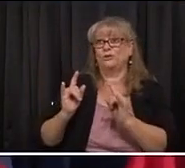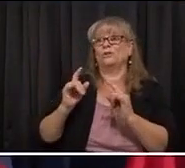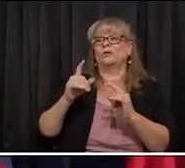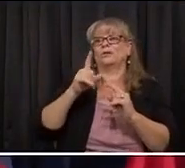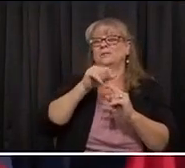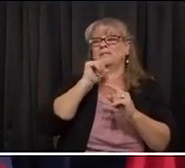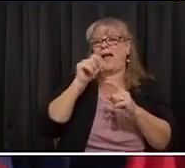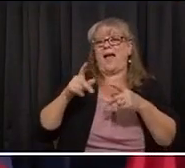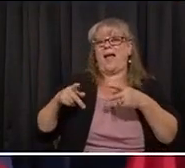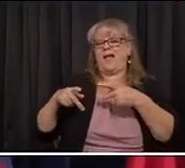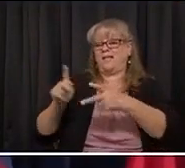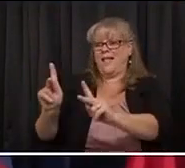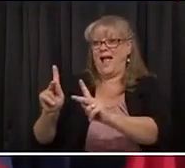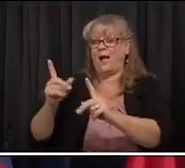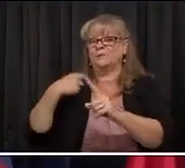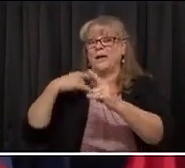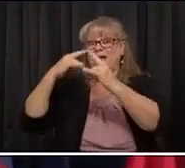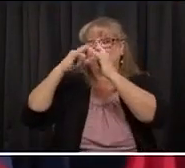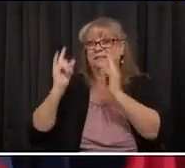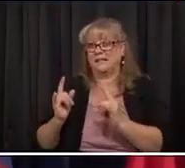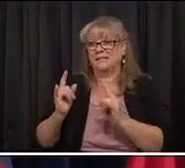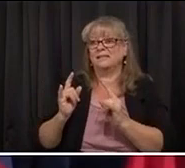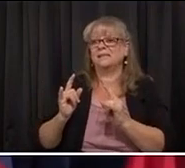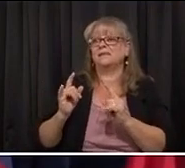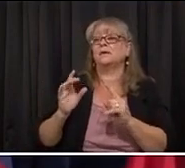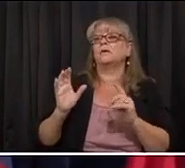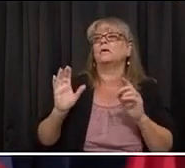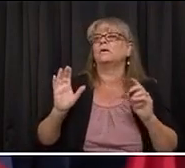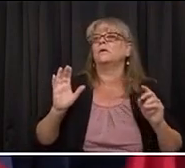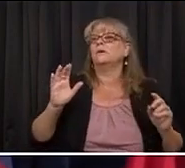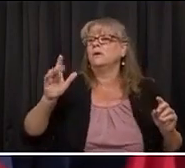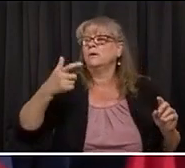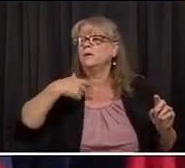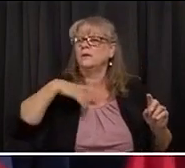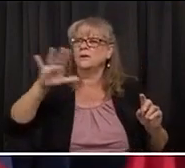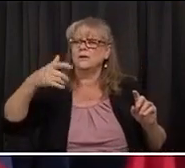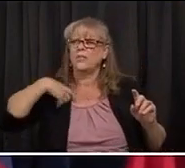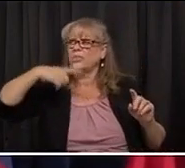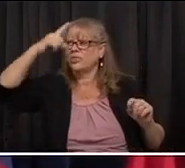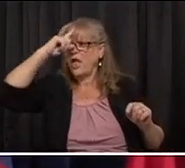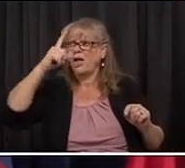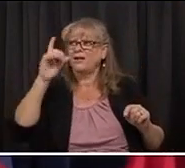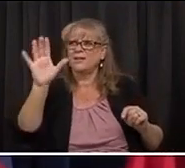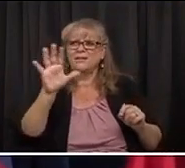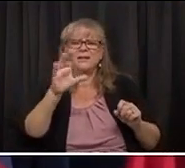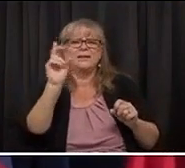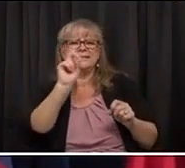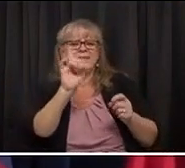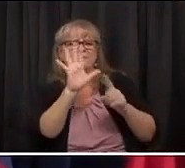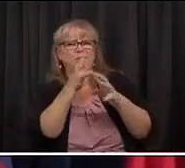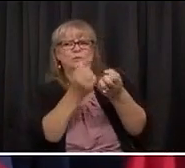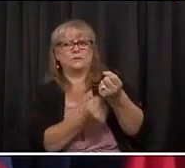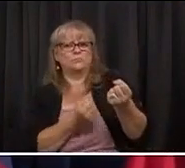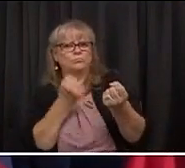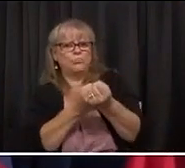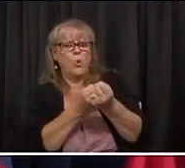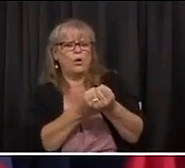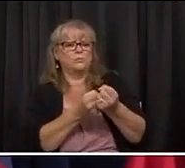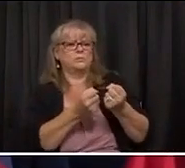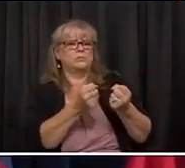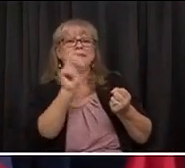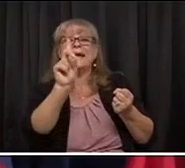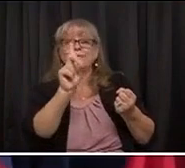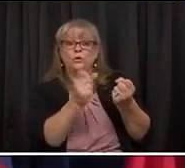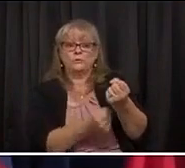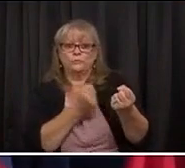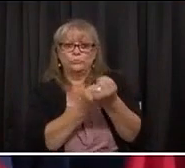have different policies on tents. I thought Denver voters voted for the camping ban, but it seems